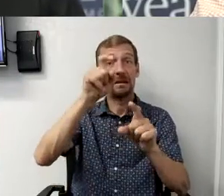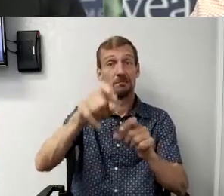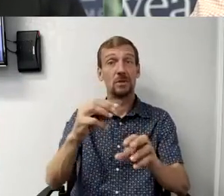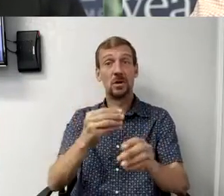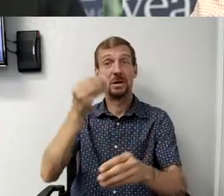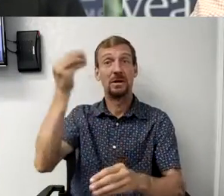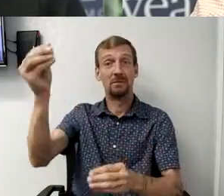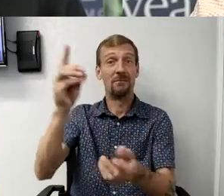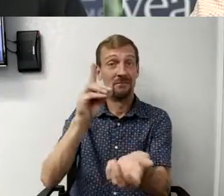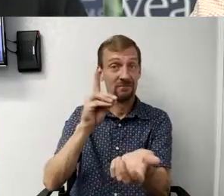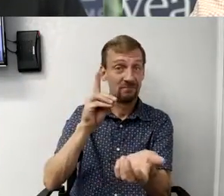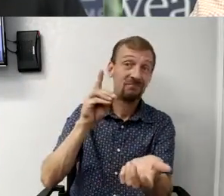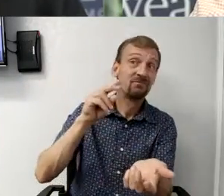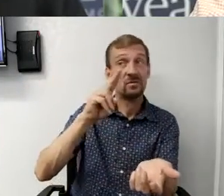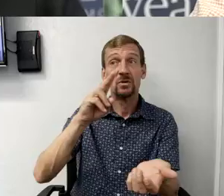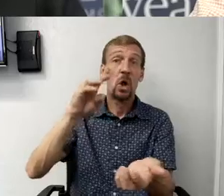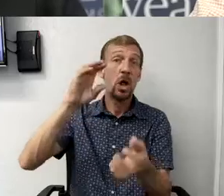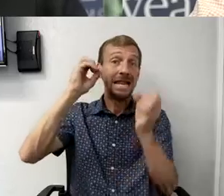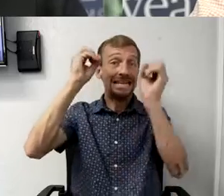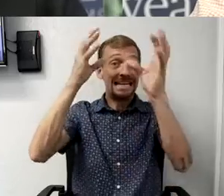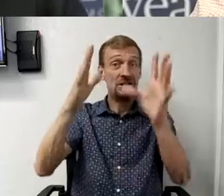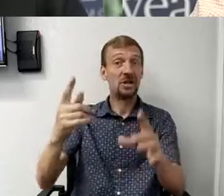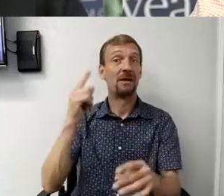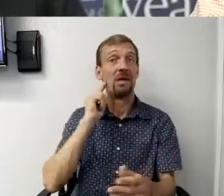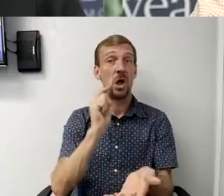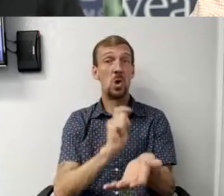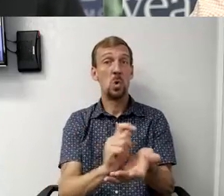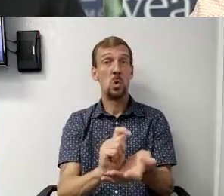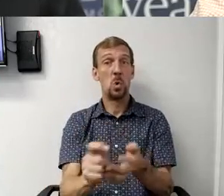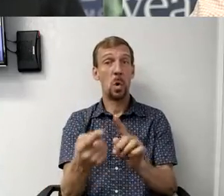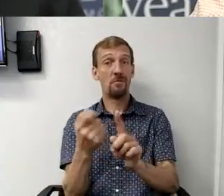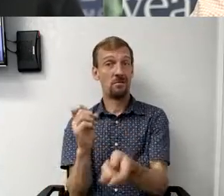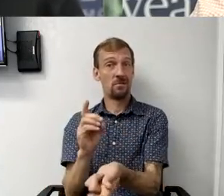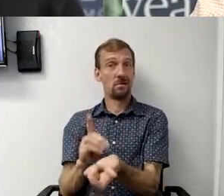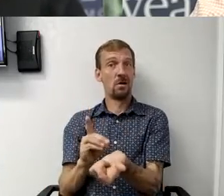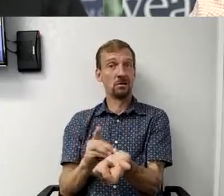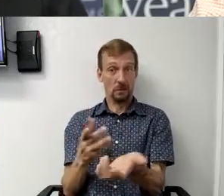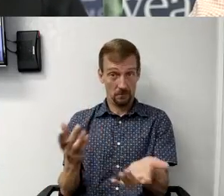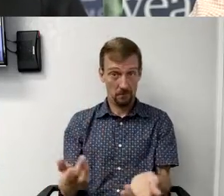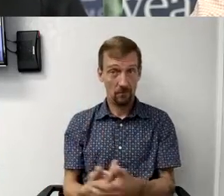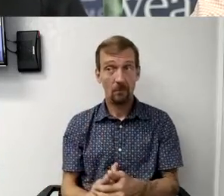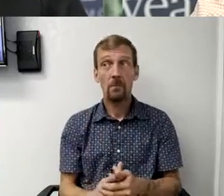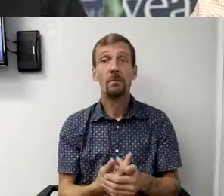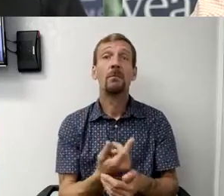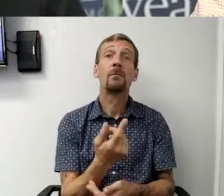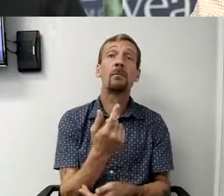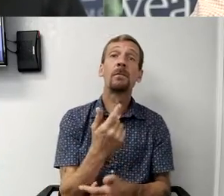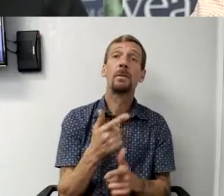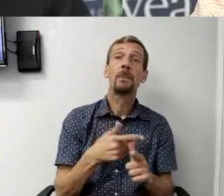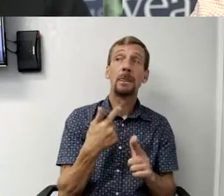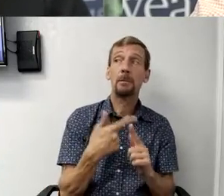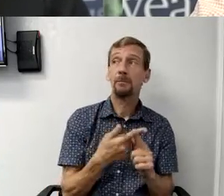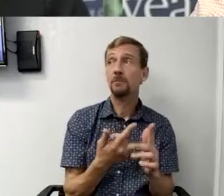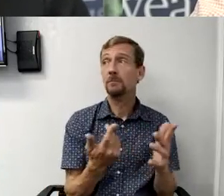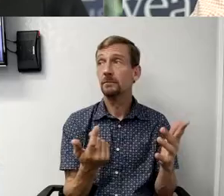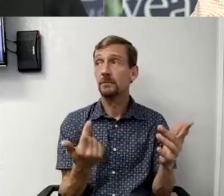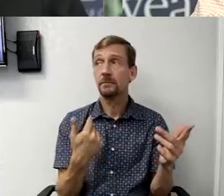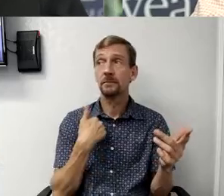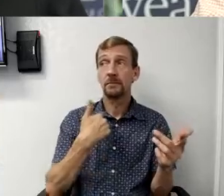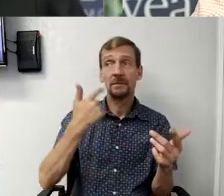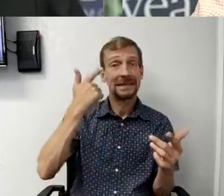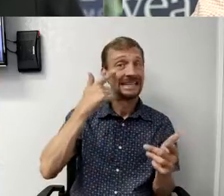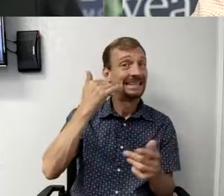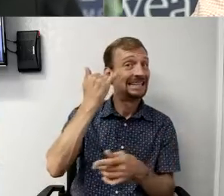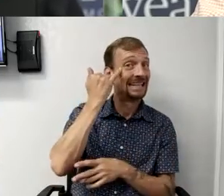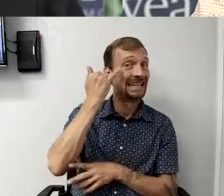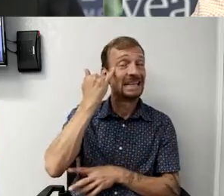There's probably rules around what you can and can't delve into health-wise, but I think that if